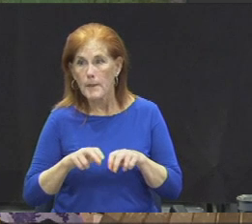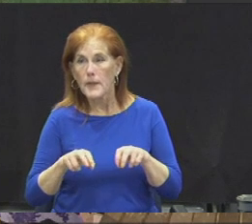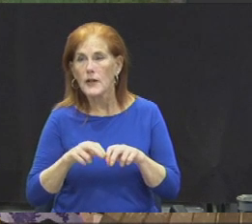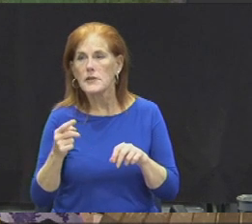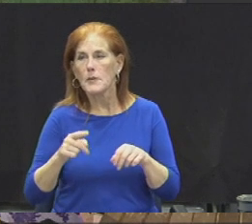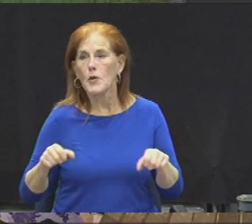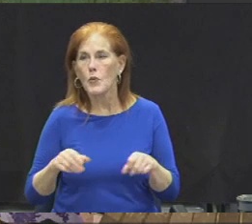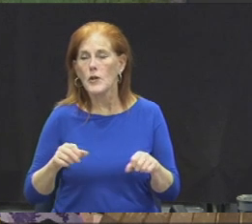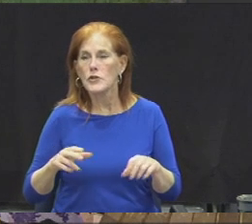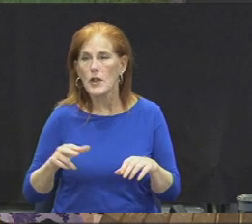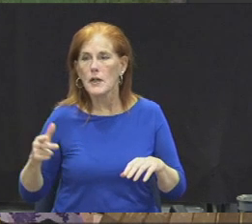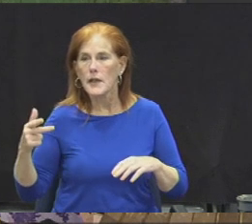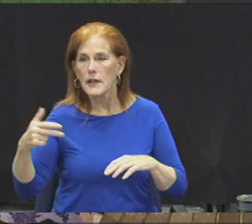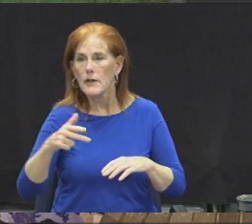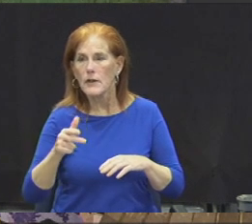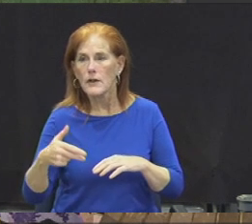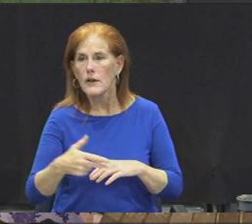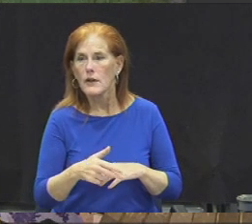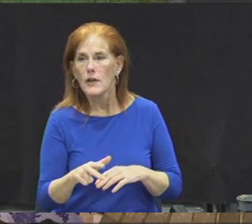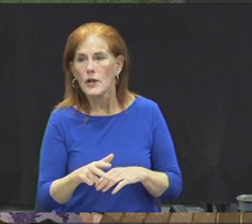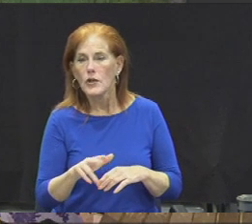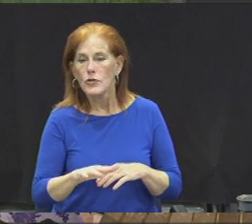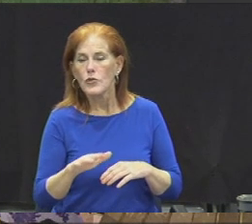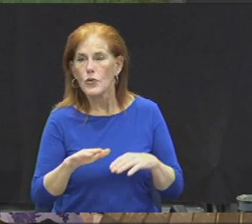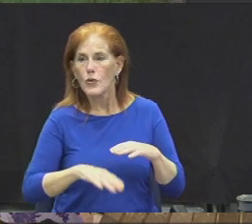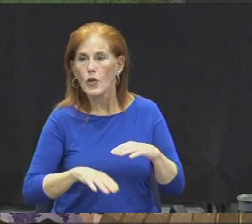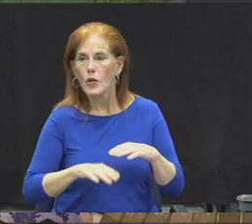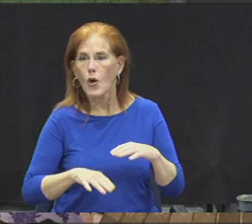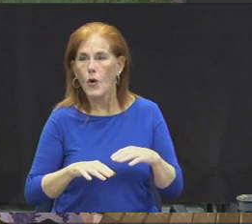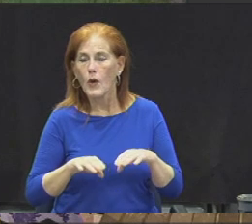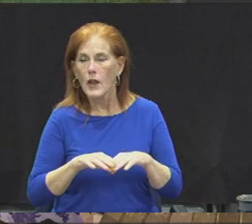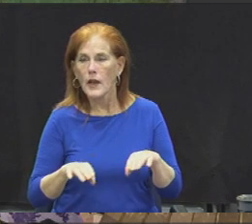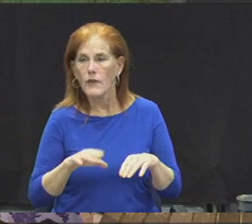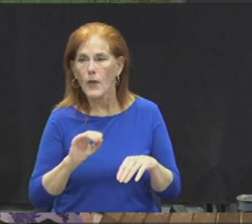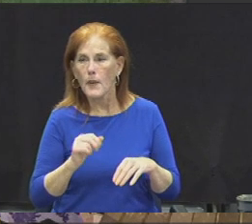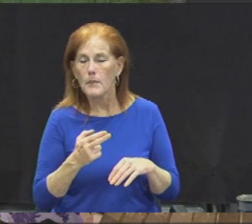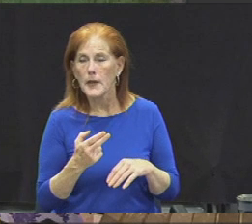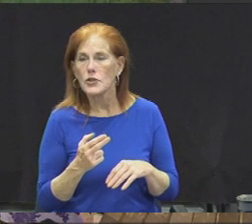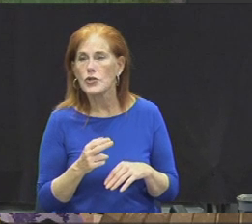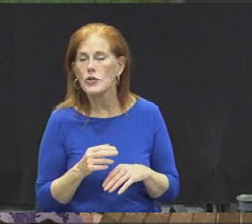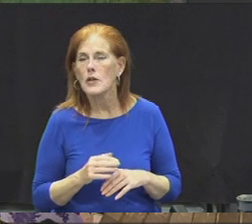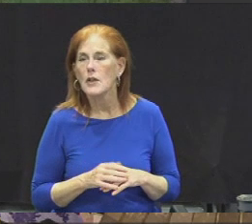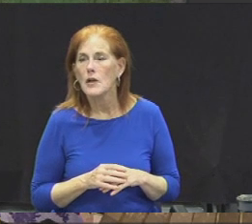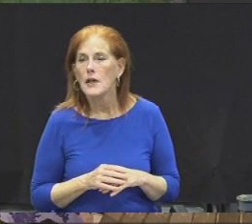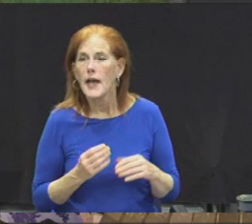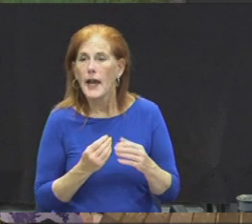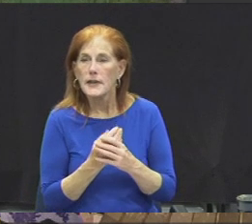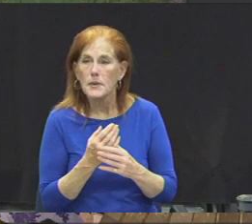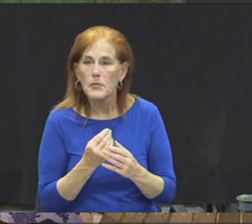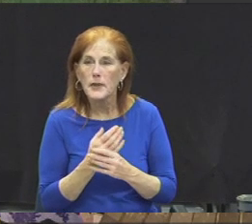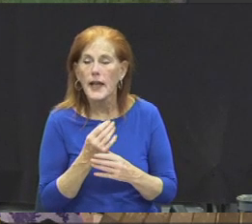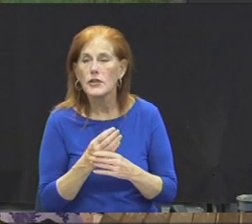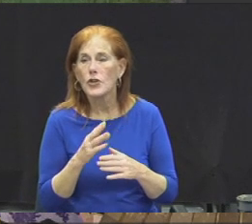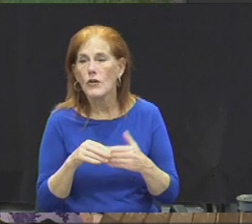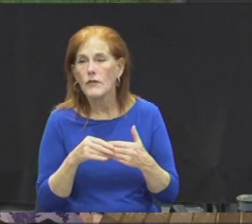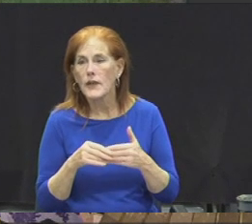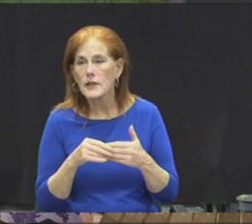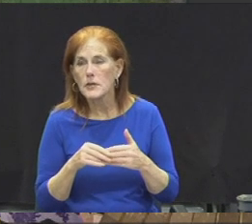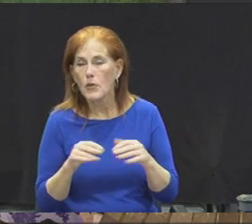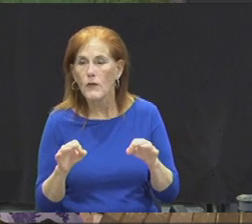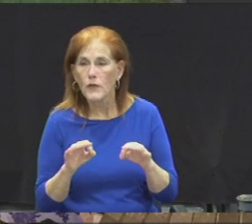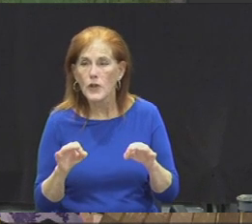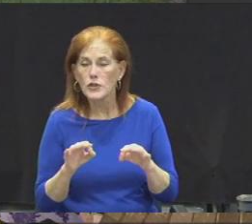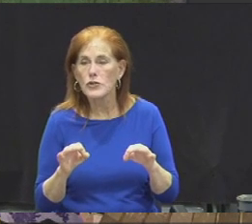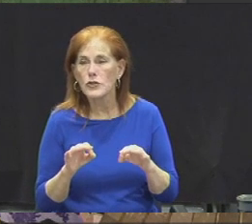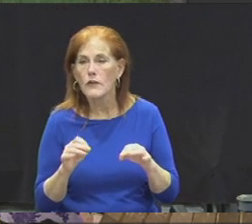here navigating their way down to the lower level of the beach. And the beach is a mixture of kind of canopy structures, planters, and then flexible furniture